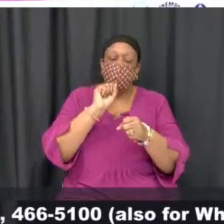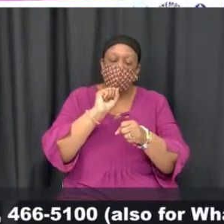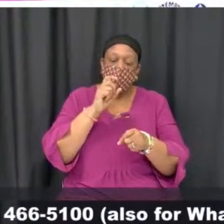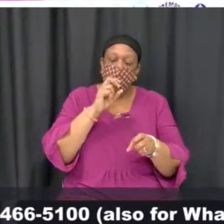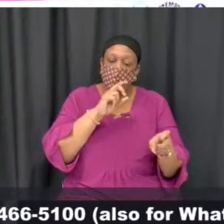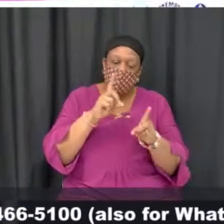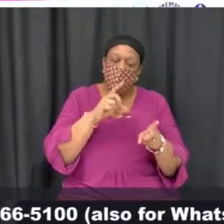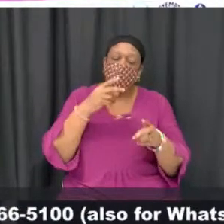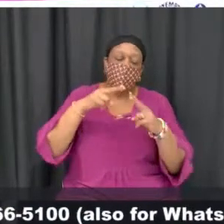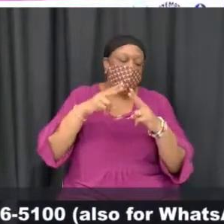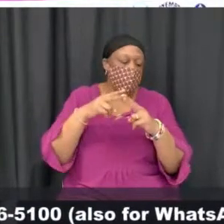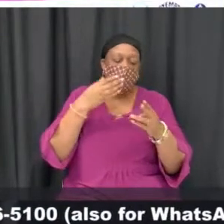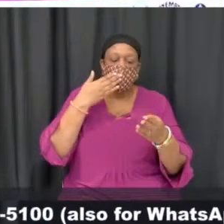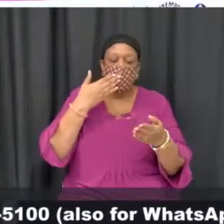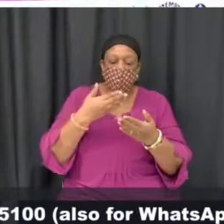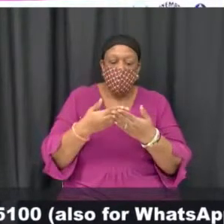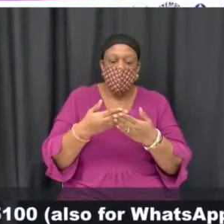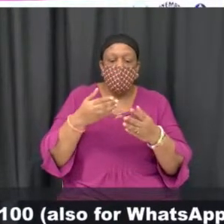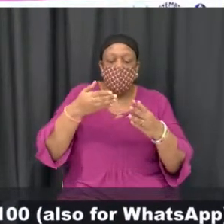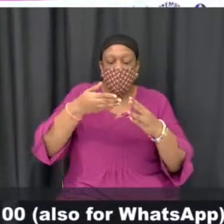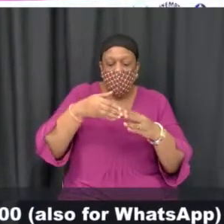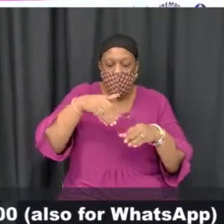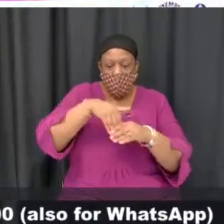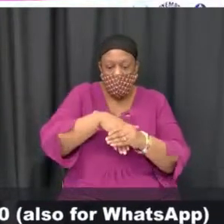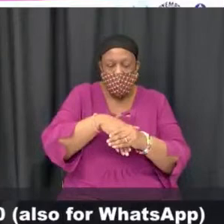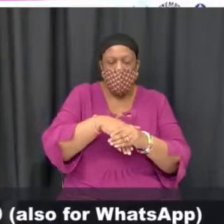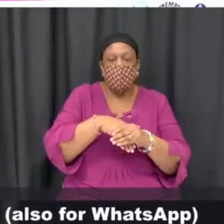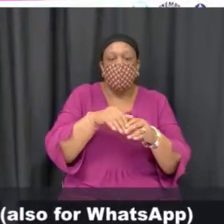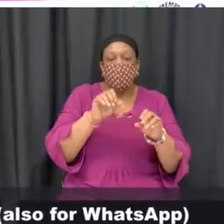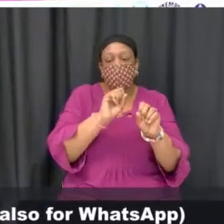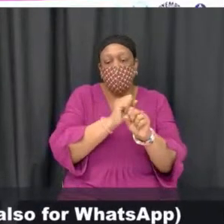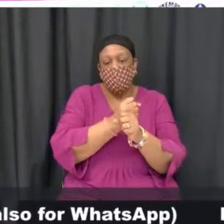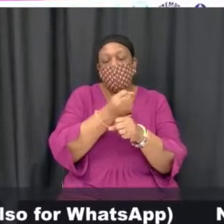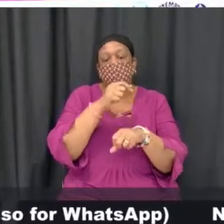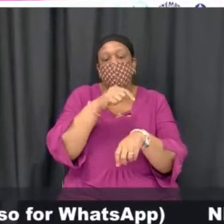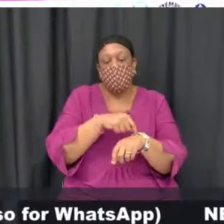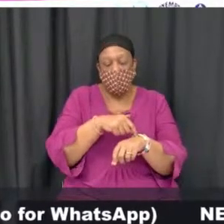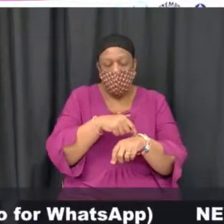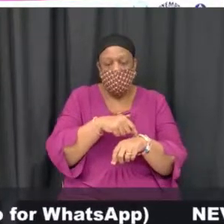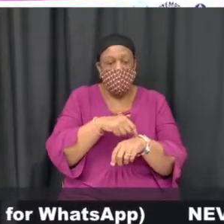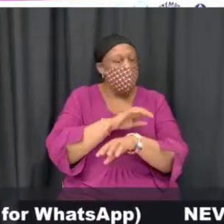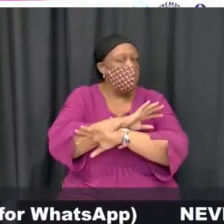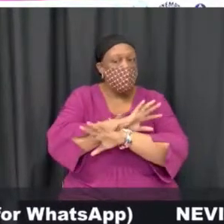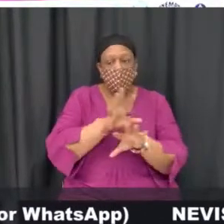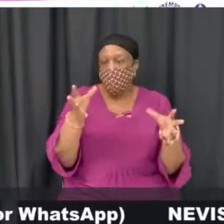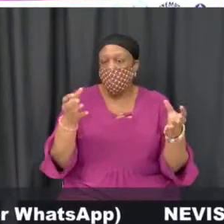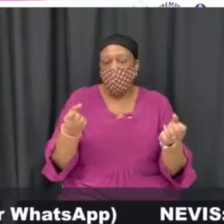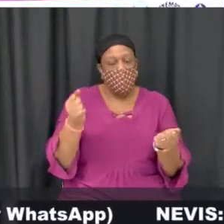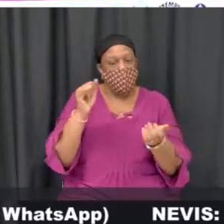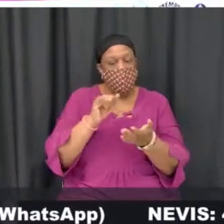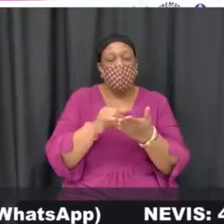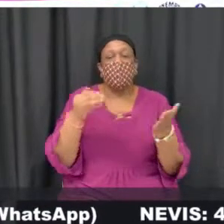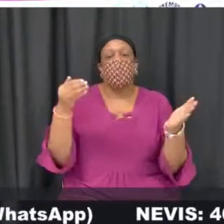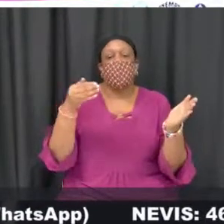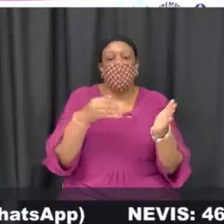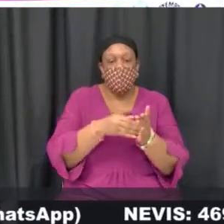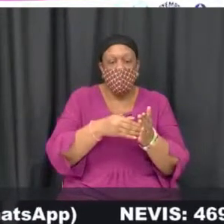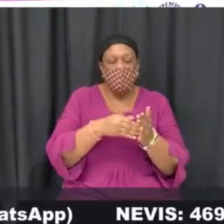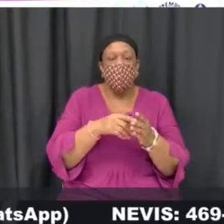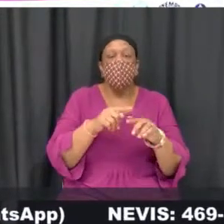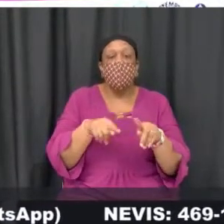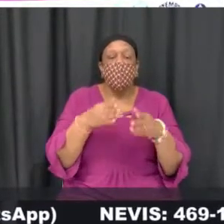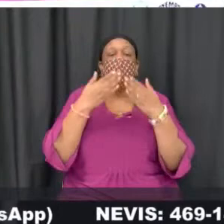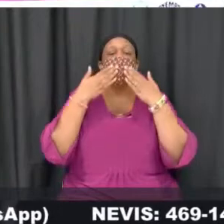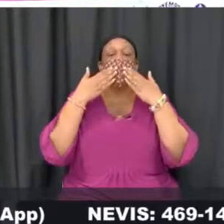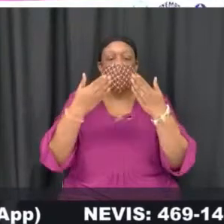we went through. And we are hopeful that we don't have to go through these periods again. Thank you again,